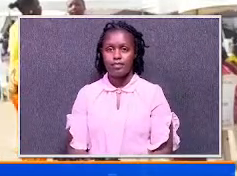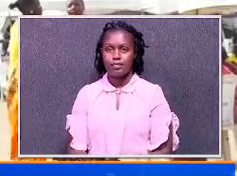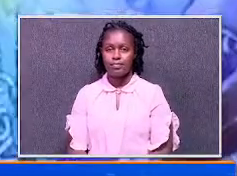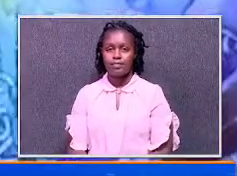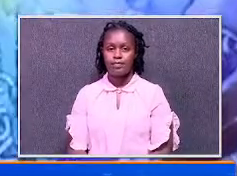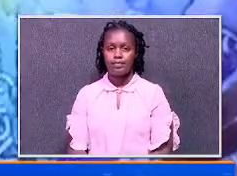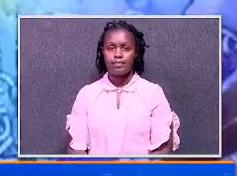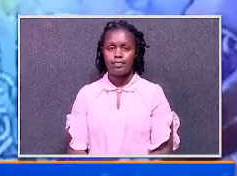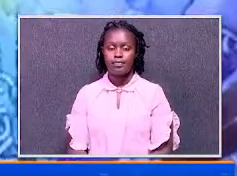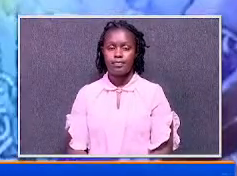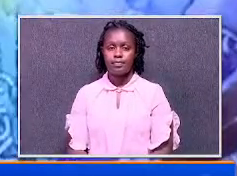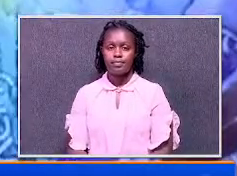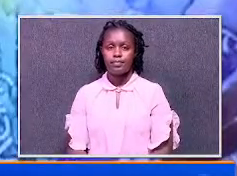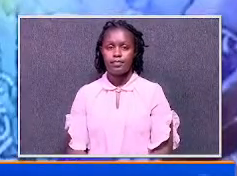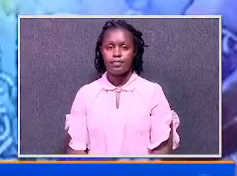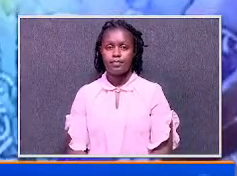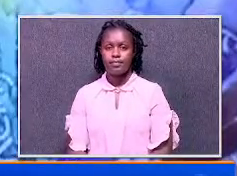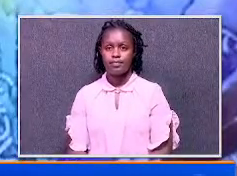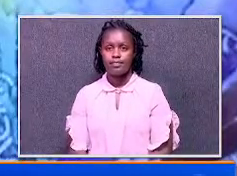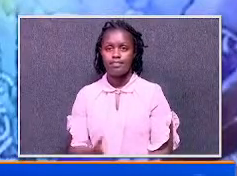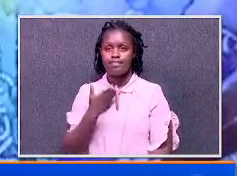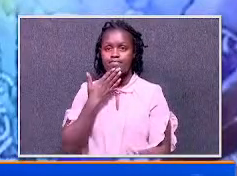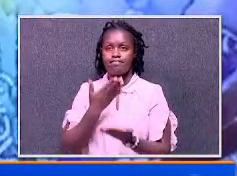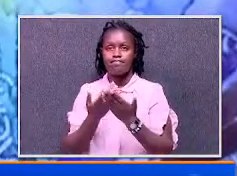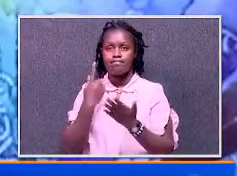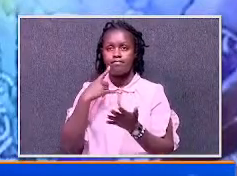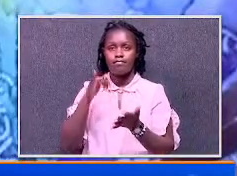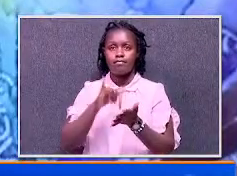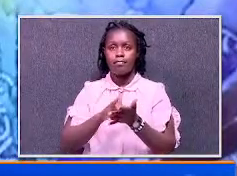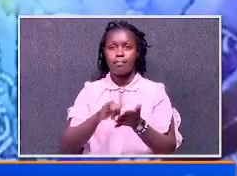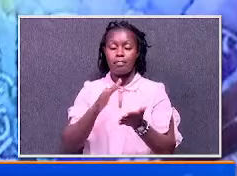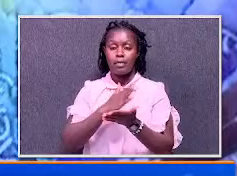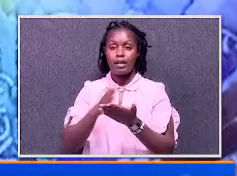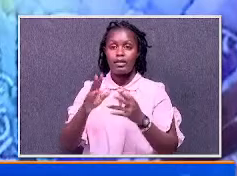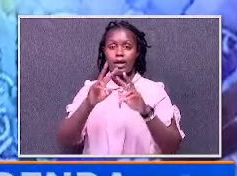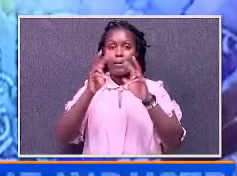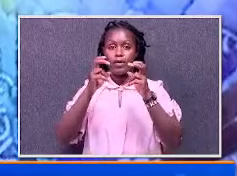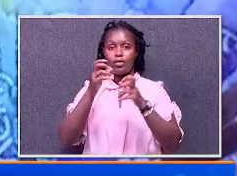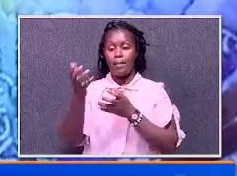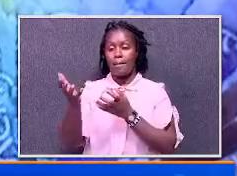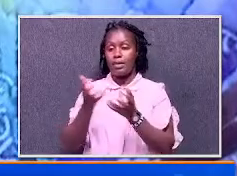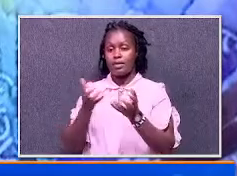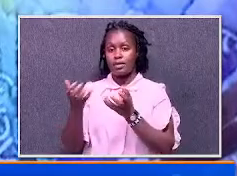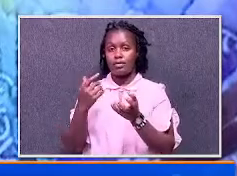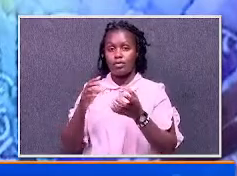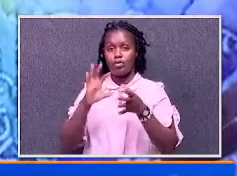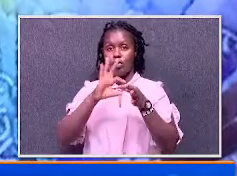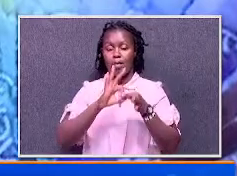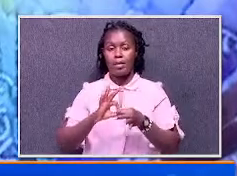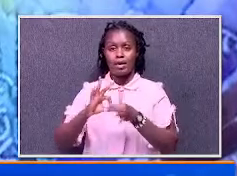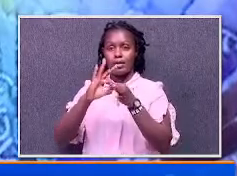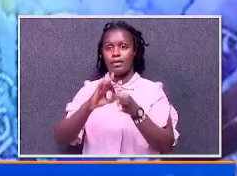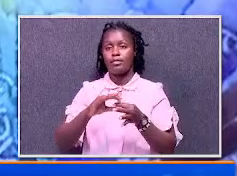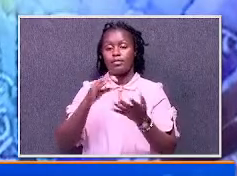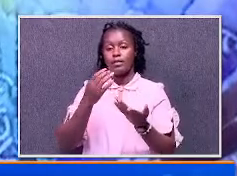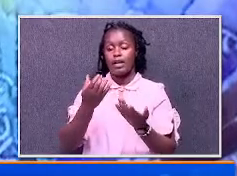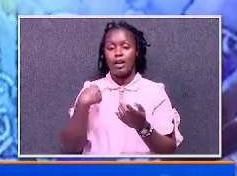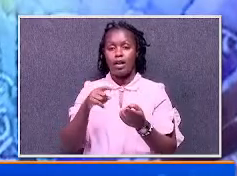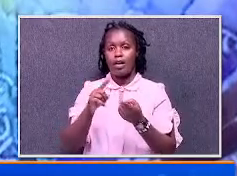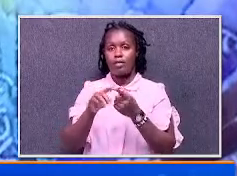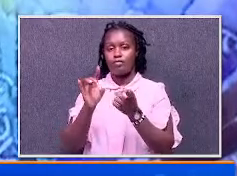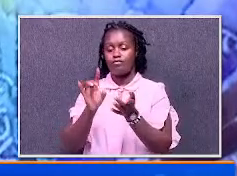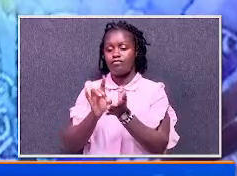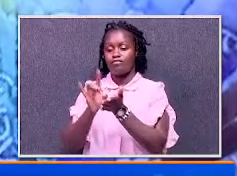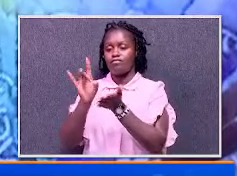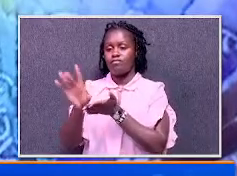County. Thank you, Muni, for that. And now to some matters. Business, Cooperatives Cabinet Secretary Simon Chelugui has dismissed claims